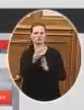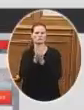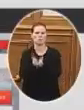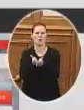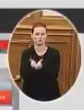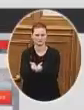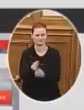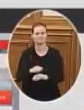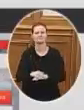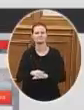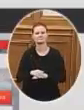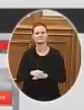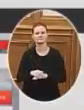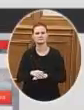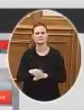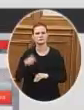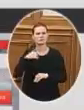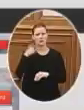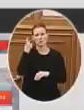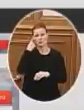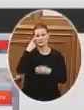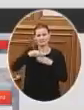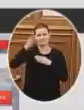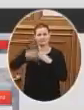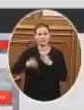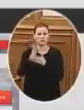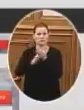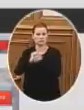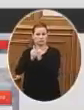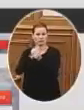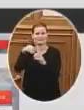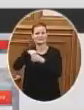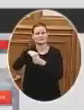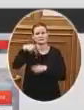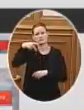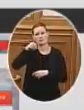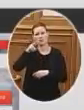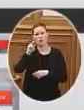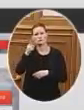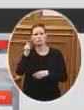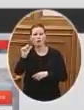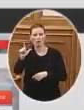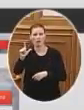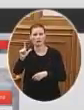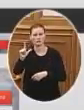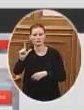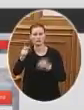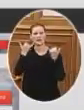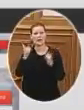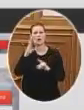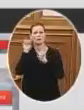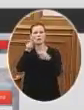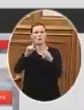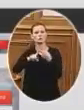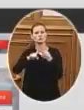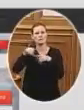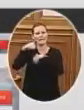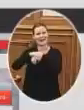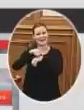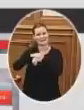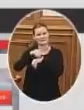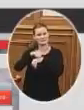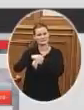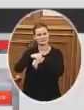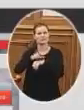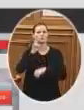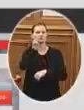already underway. They just concluded in Portugal. They will be now, they're underway now, I believe, in Plymouth, England. They'll travel around the world